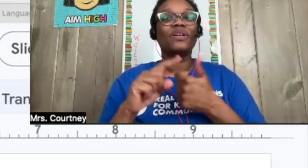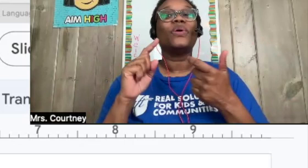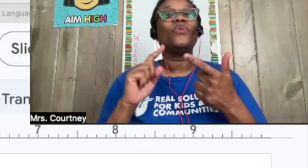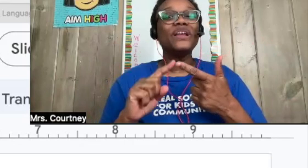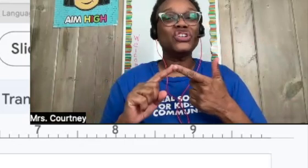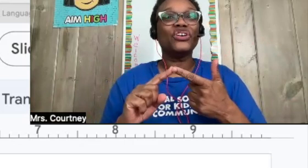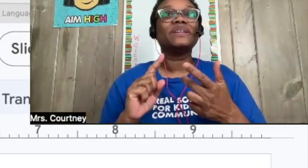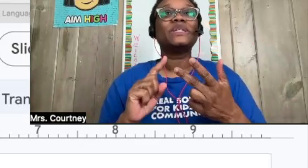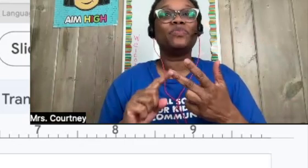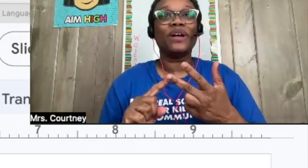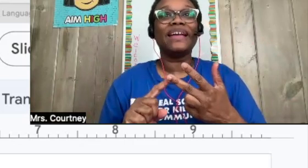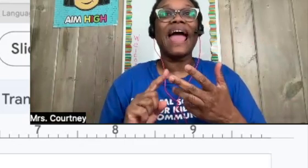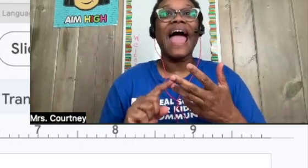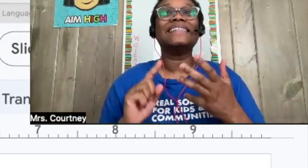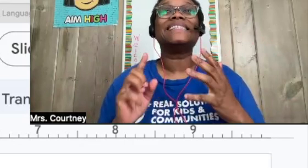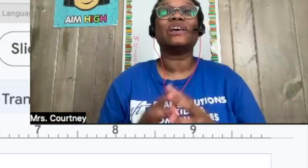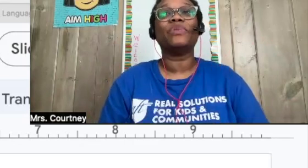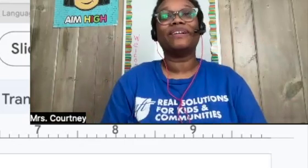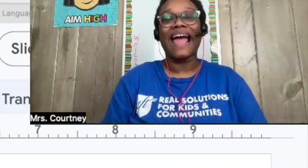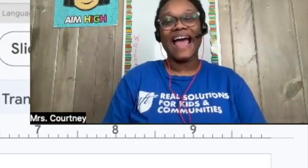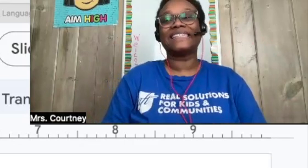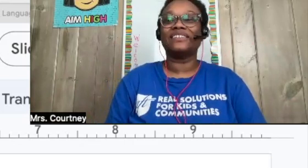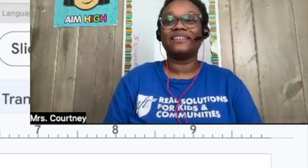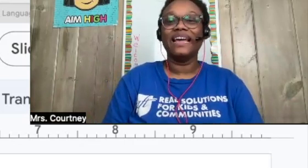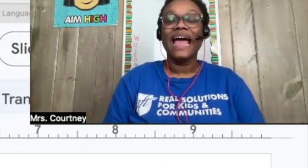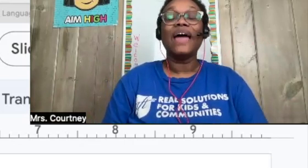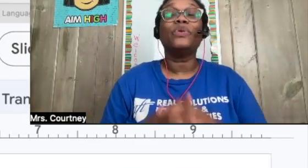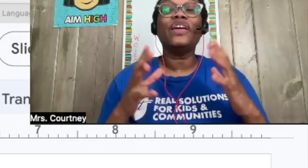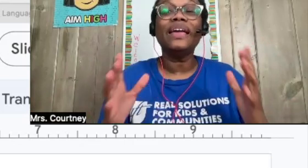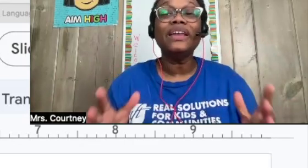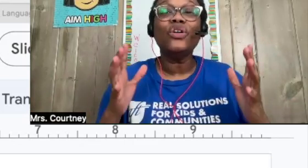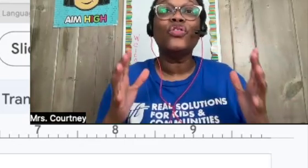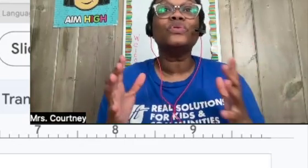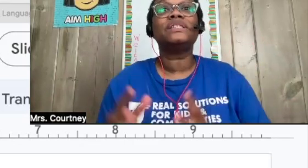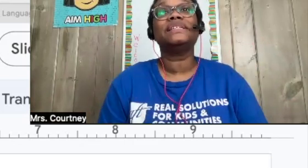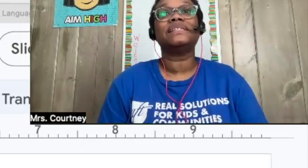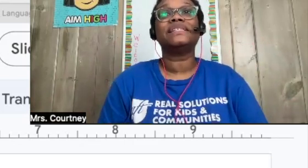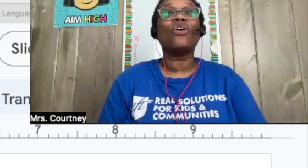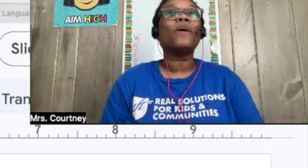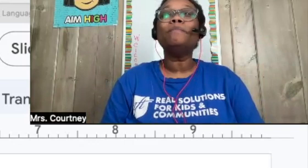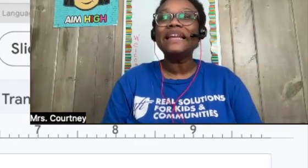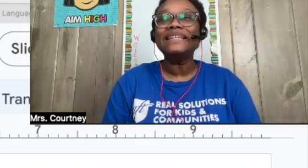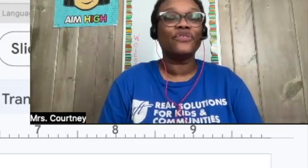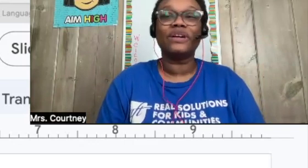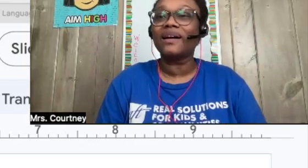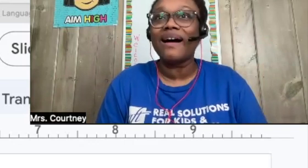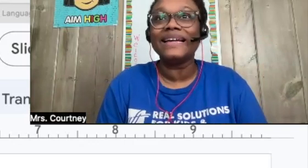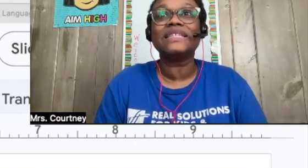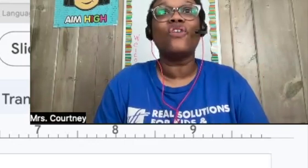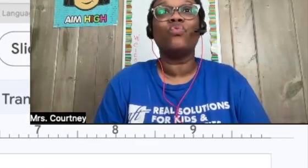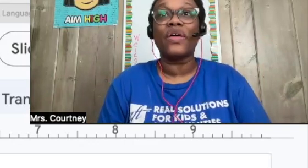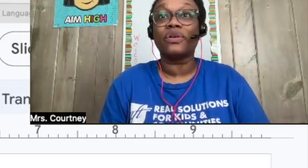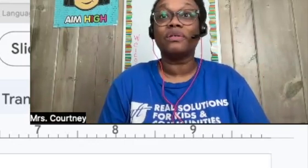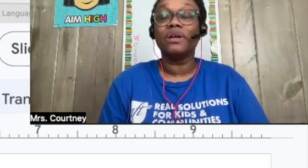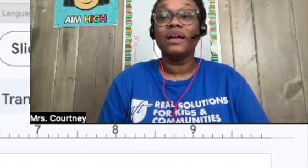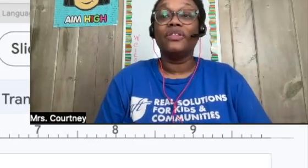Fall, winter, spring, and summer. Excellent. And within those seasons, there are many different kinds